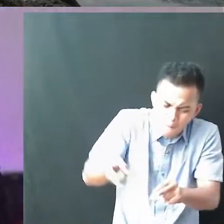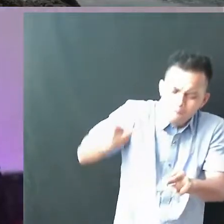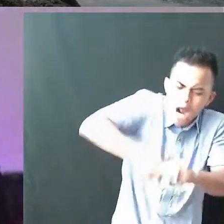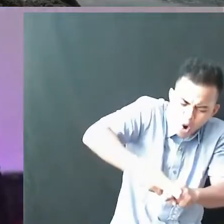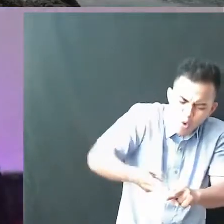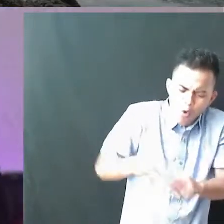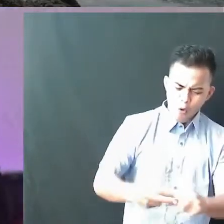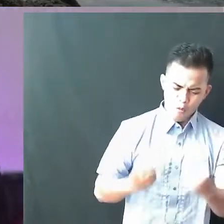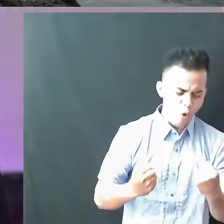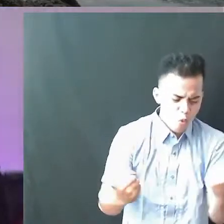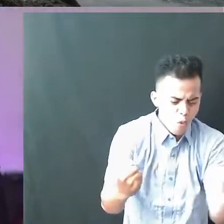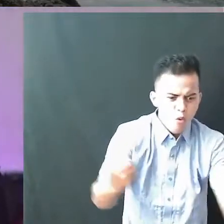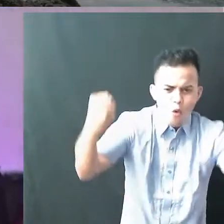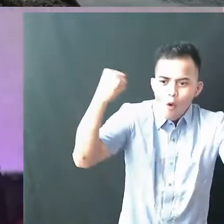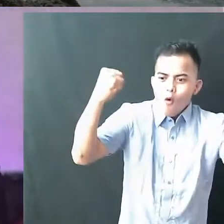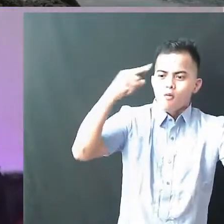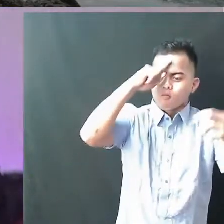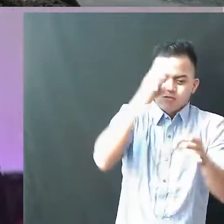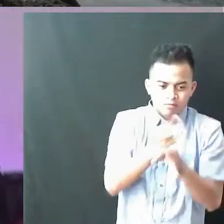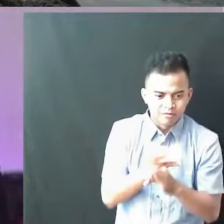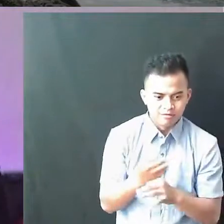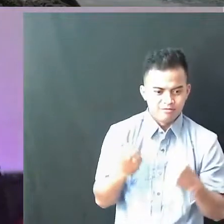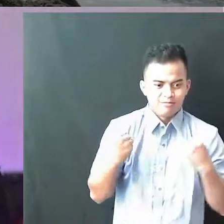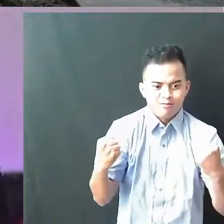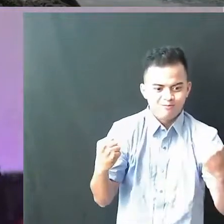in that which is good.